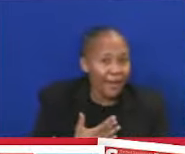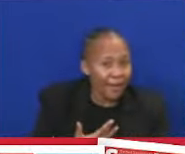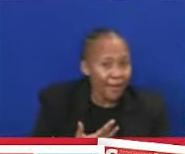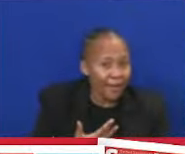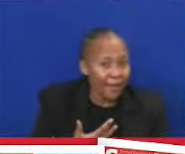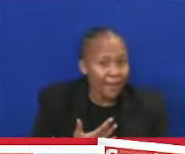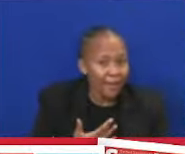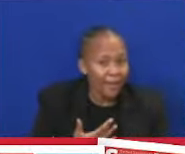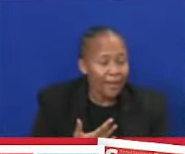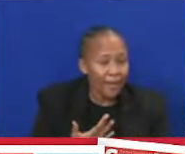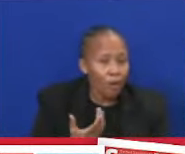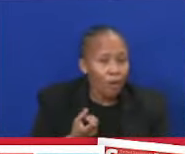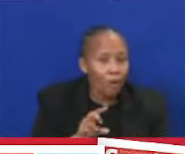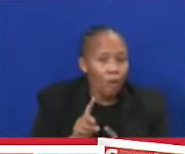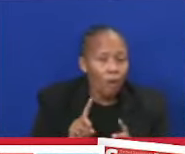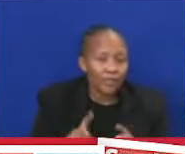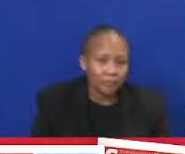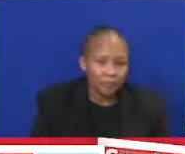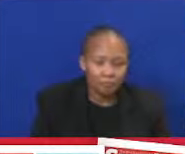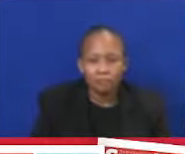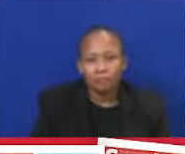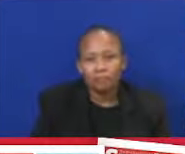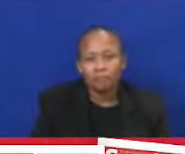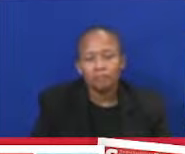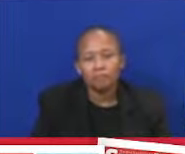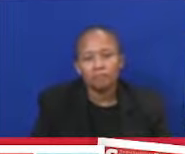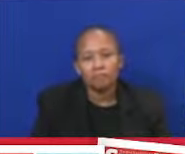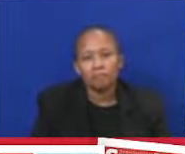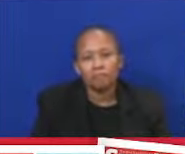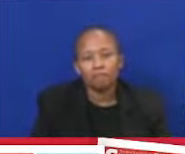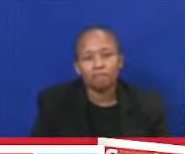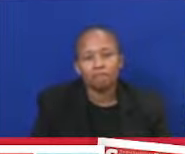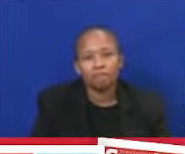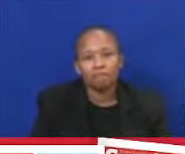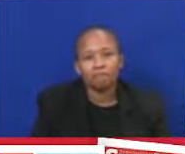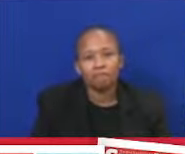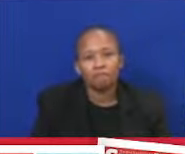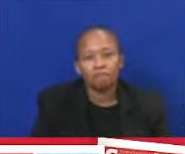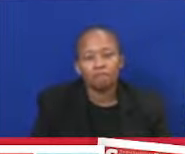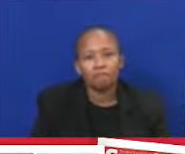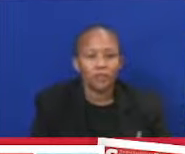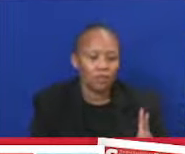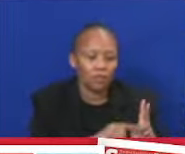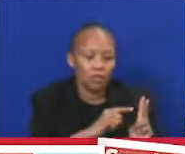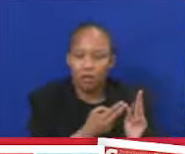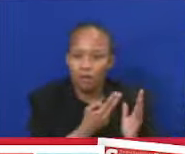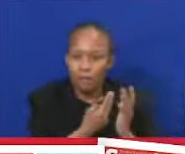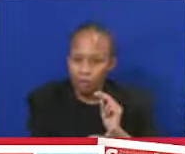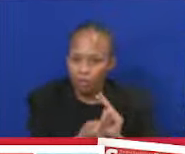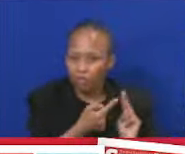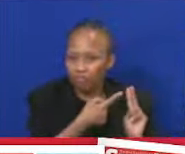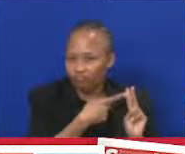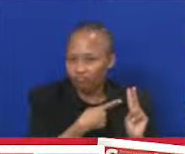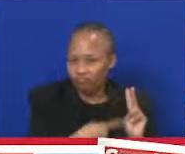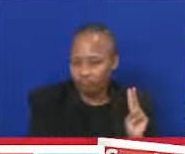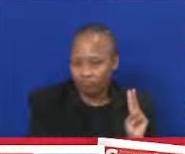Mr. Mtetwa and Mr. Mzimela were